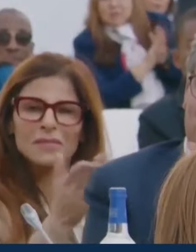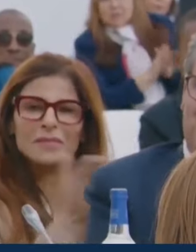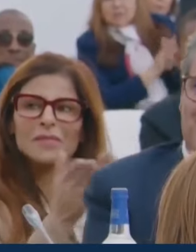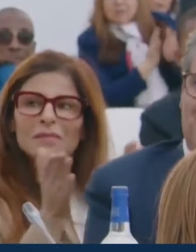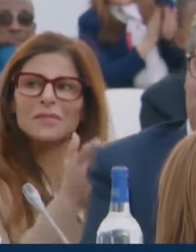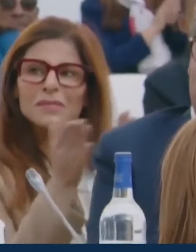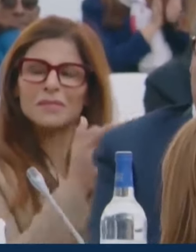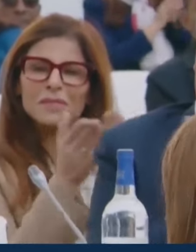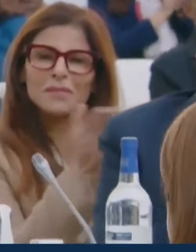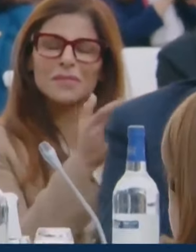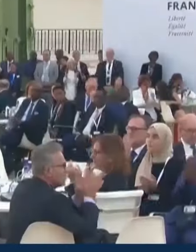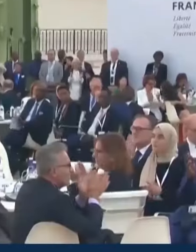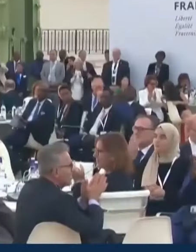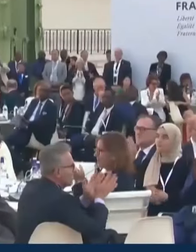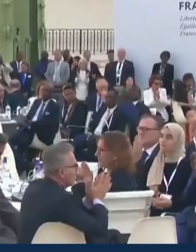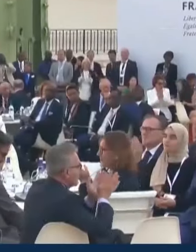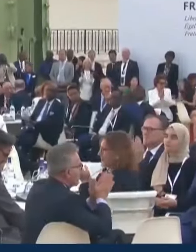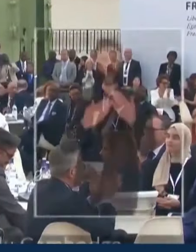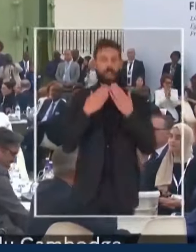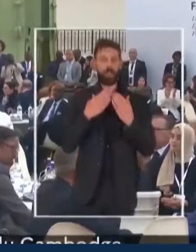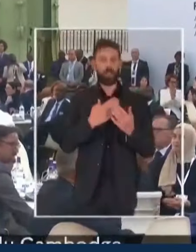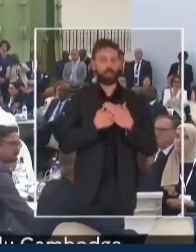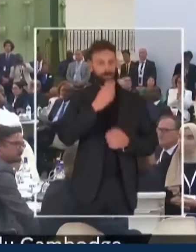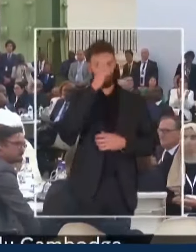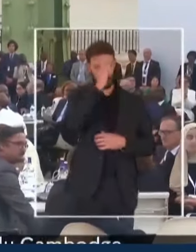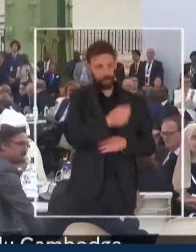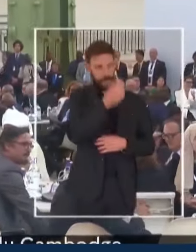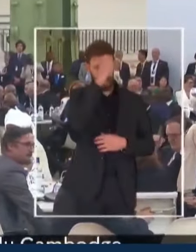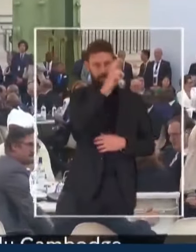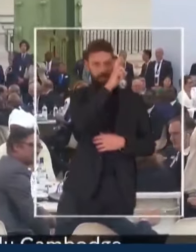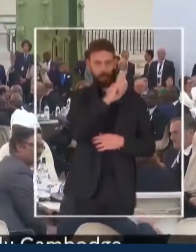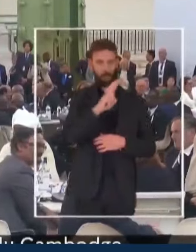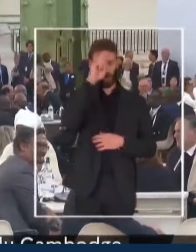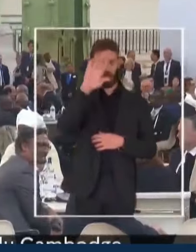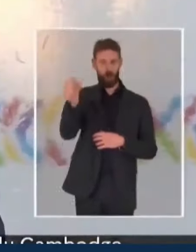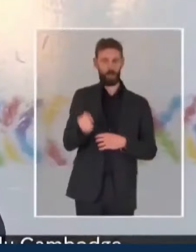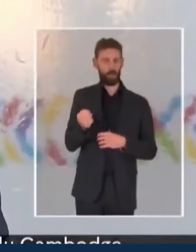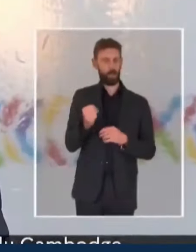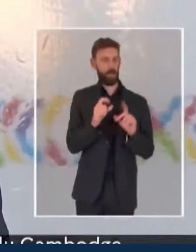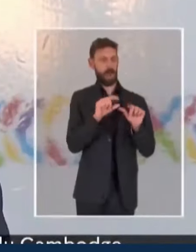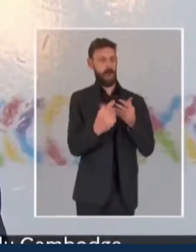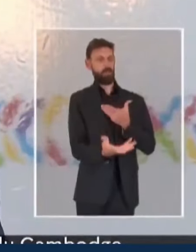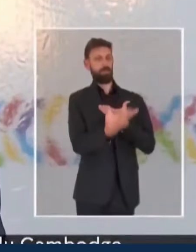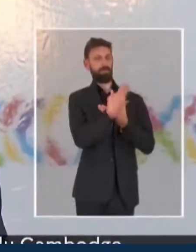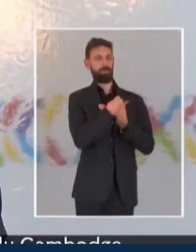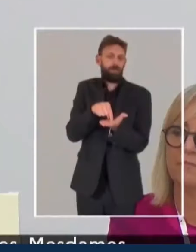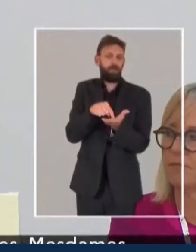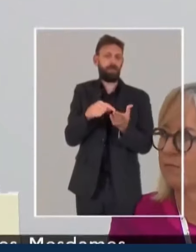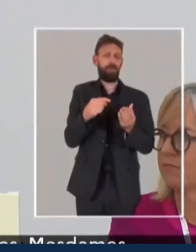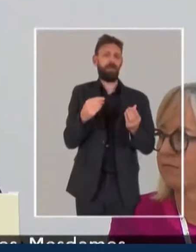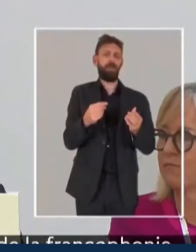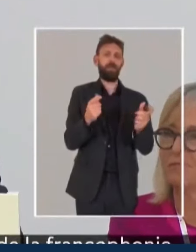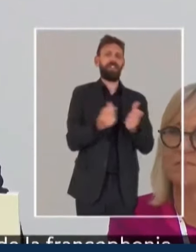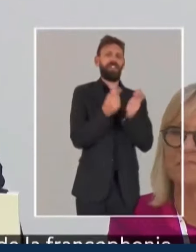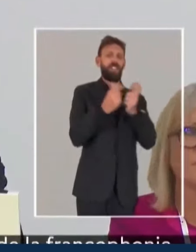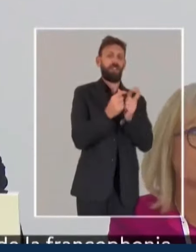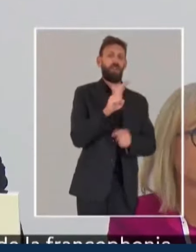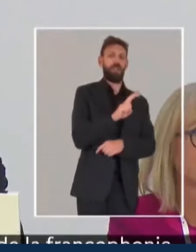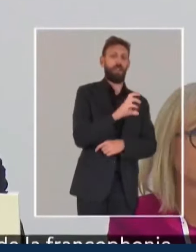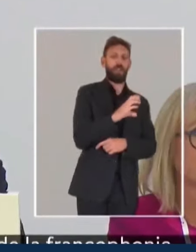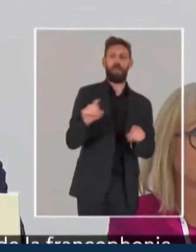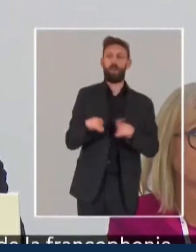so that security and calm can return to the eastern DRC. The OEF also asked for efforts to bring back